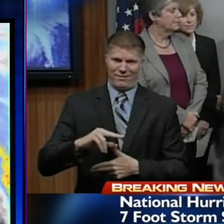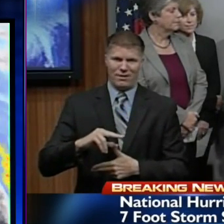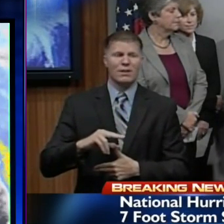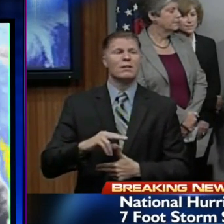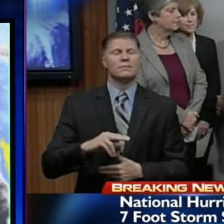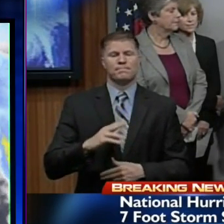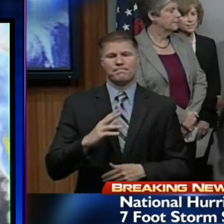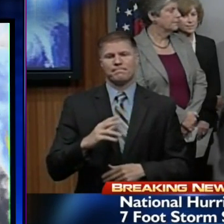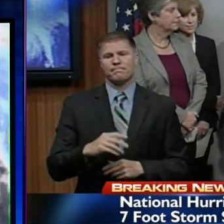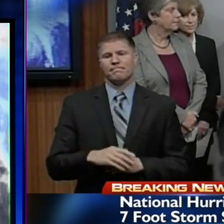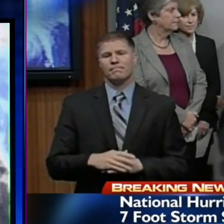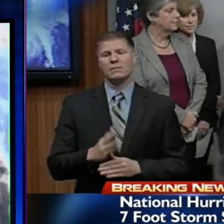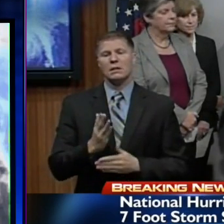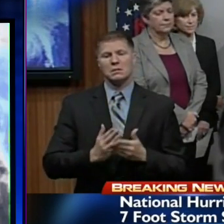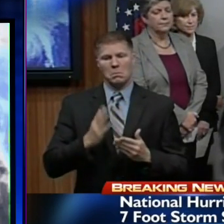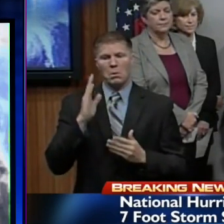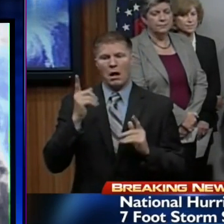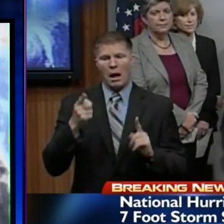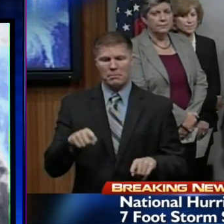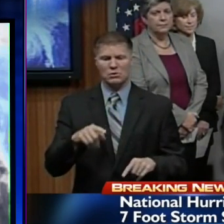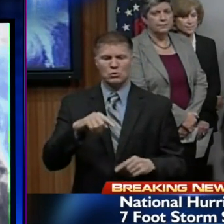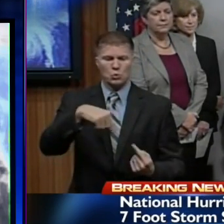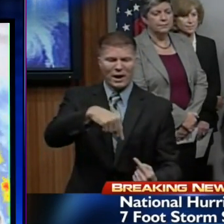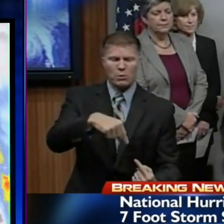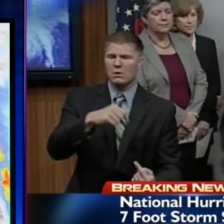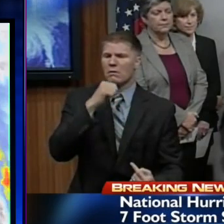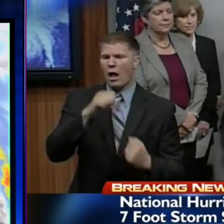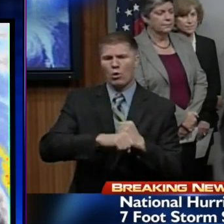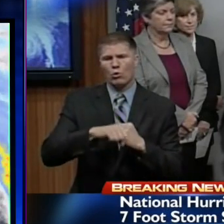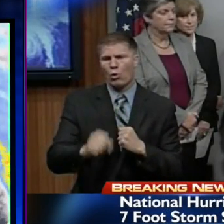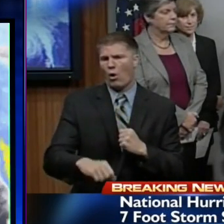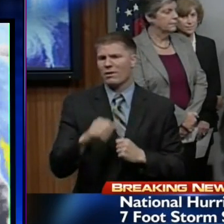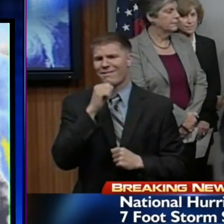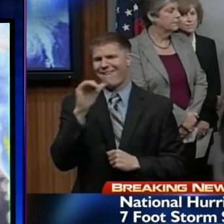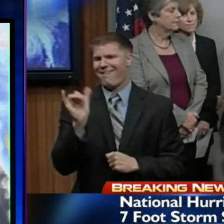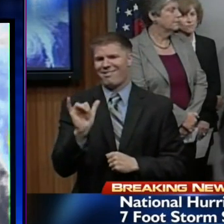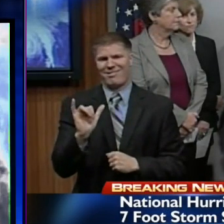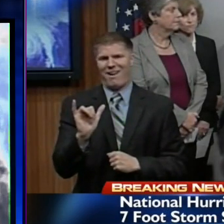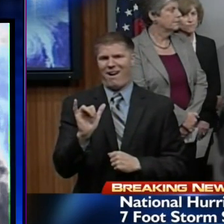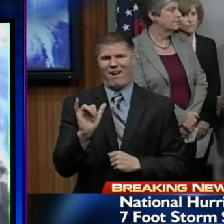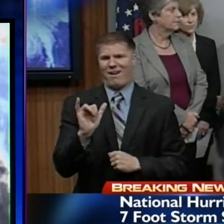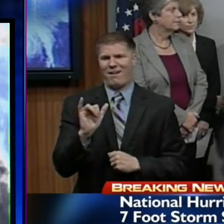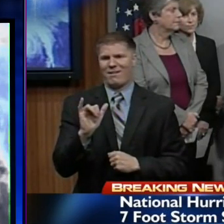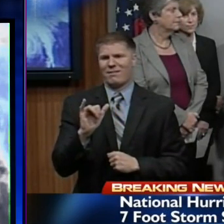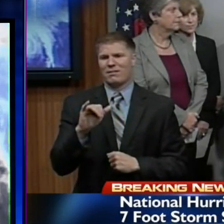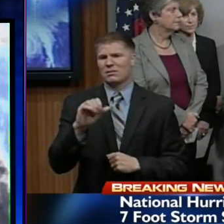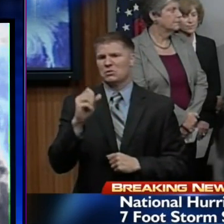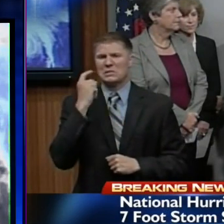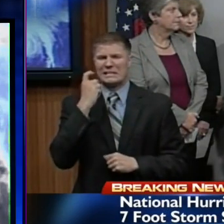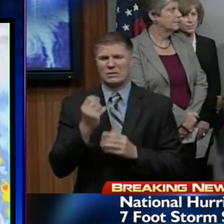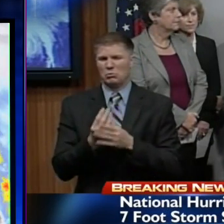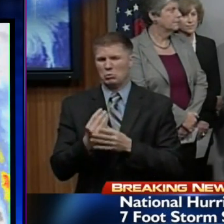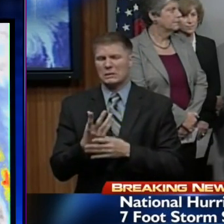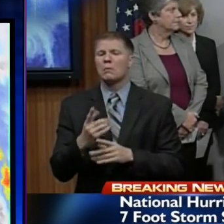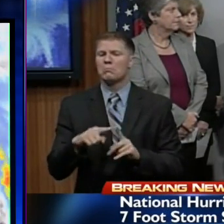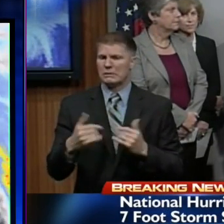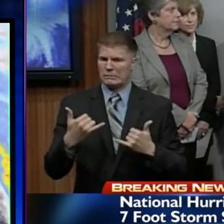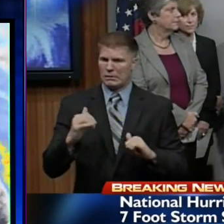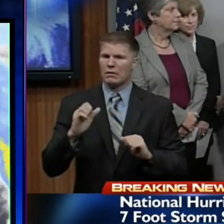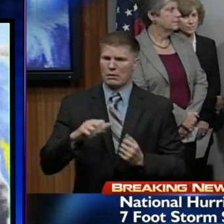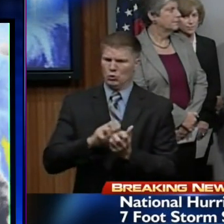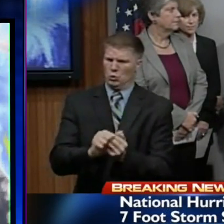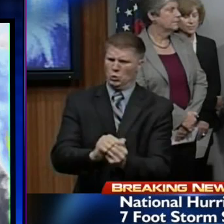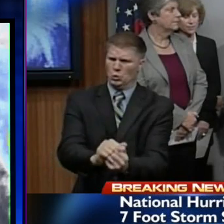as Bill said. These will not be on the ground very long. They won't be the type of tornadoes we saw this spring, but they can still be very devastating. That's why we're asking people